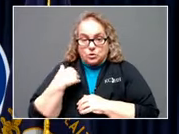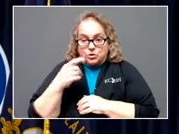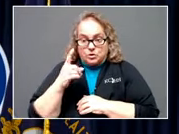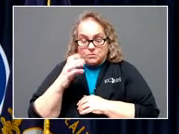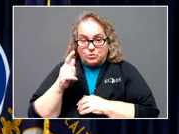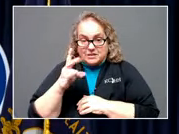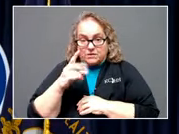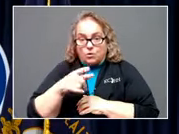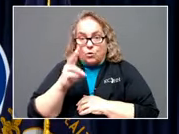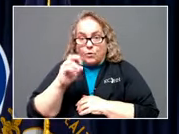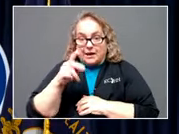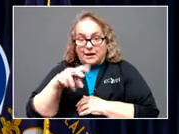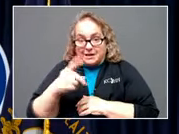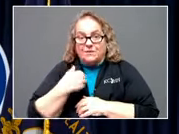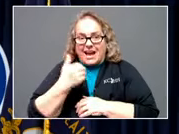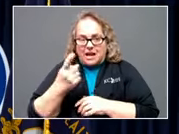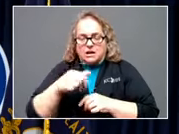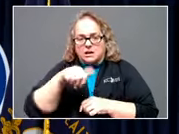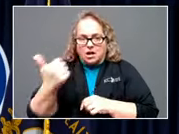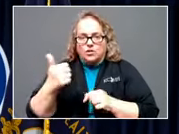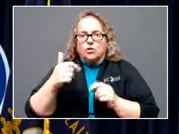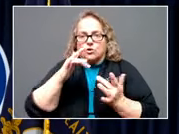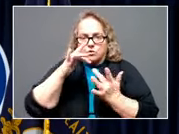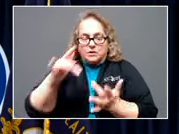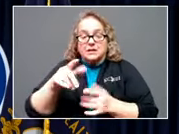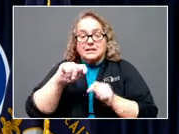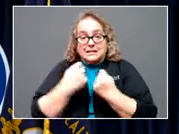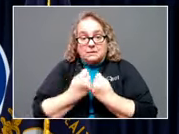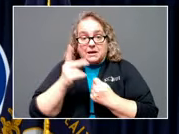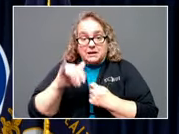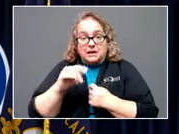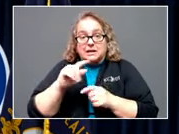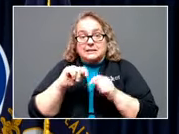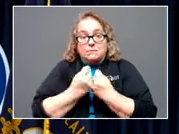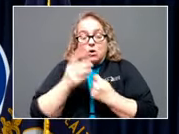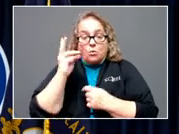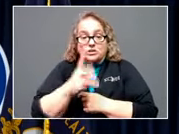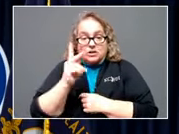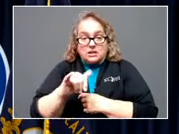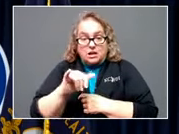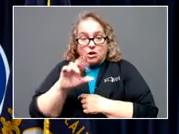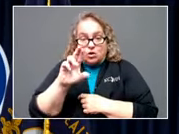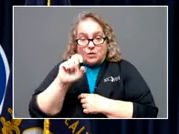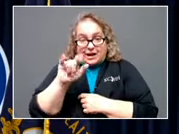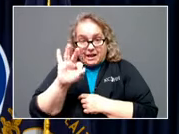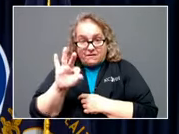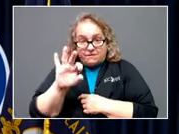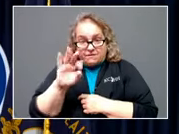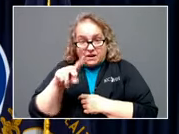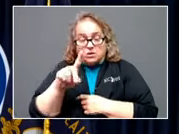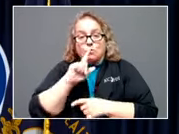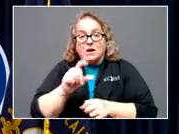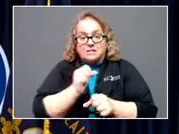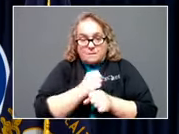that? So right now, the Team Kentucky Fund, Team Western Kentucky Tornado Relief Fund was constructed for the December 10th tornadoes.